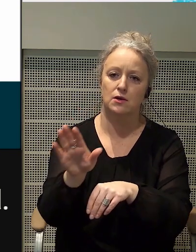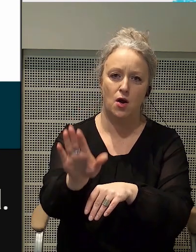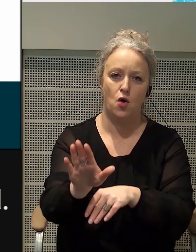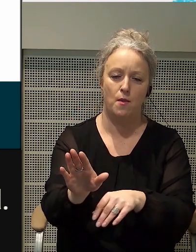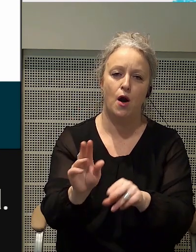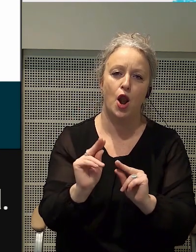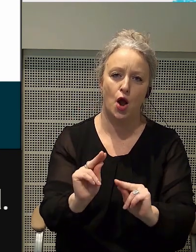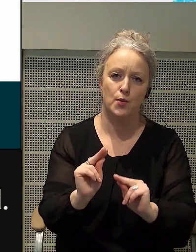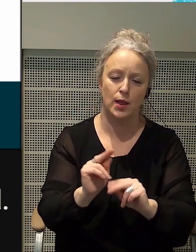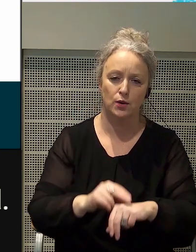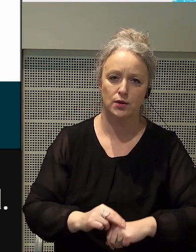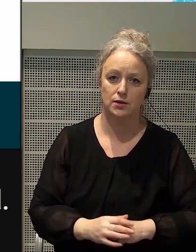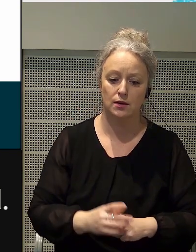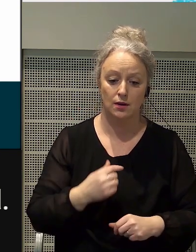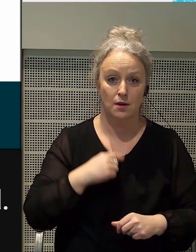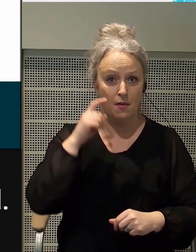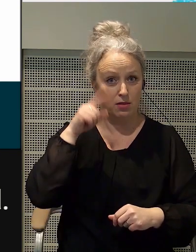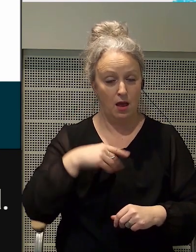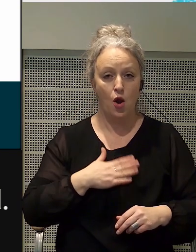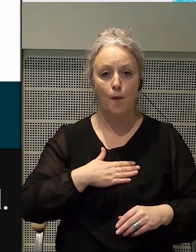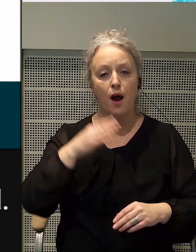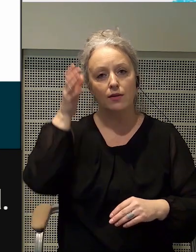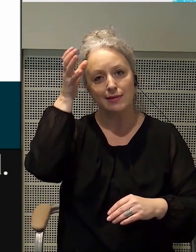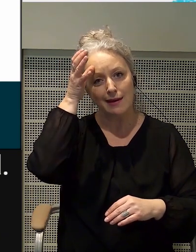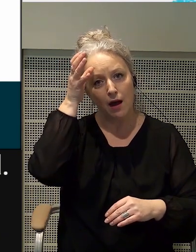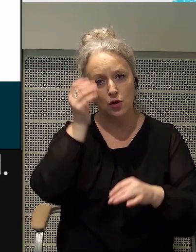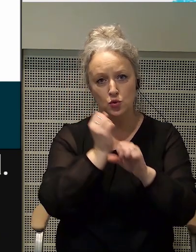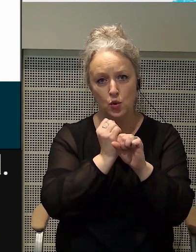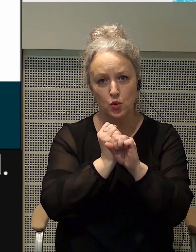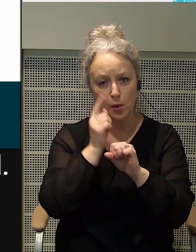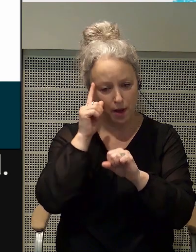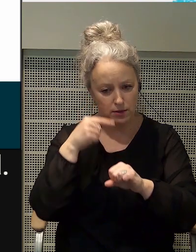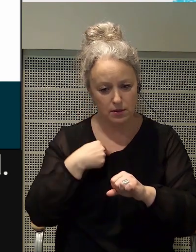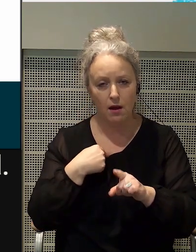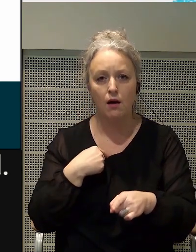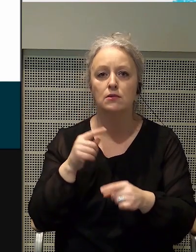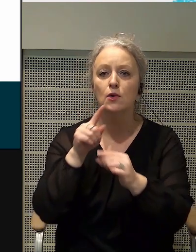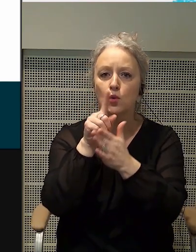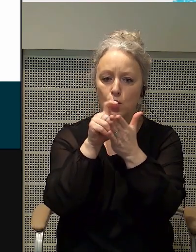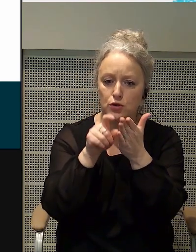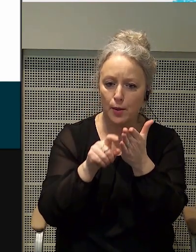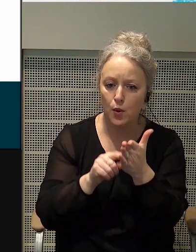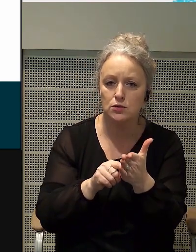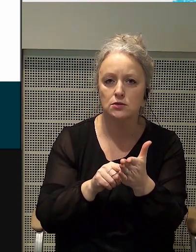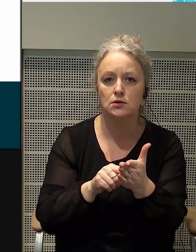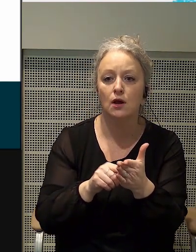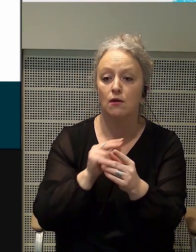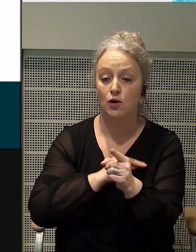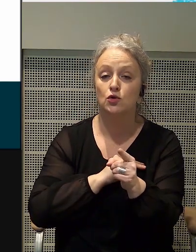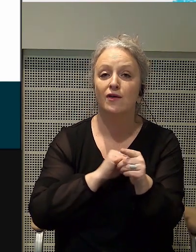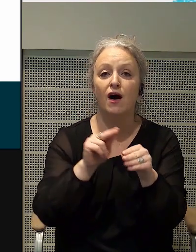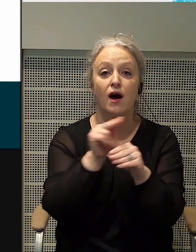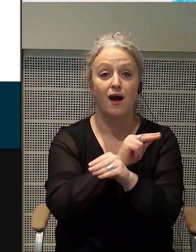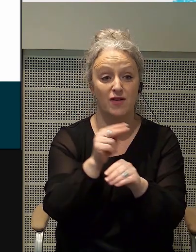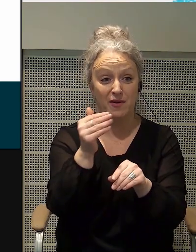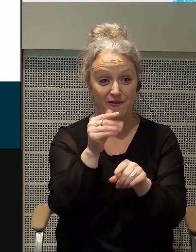companies use it in the evaluation of new drugs. I'm on the Dutch Medicine Evaluation Board. I see a